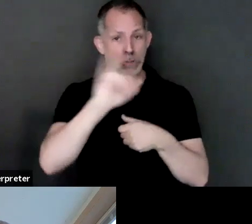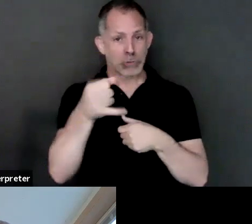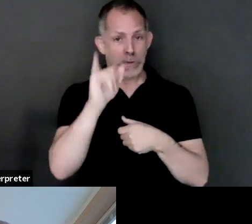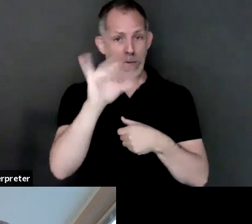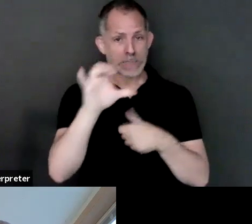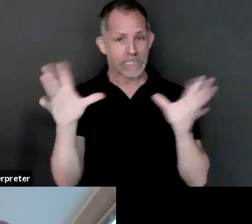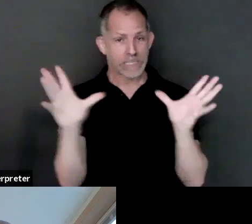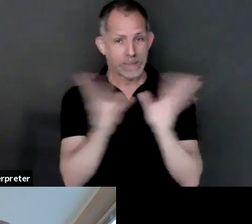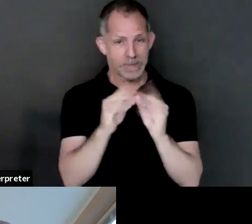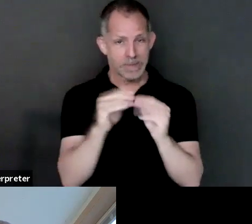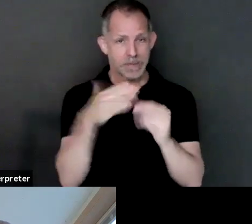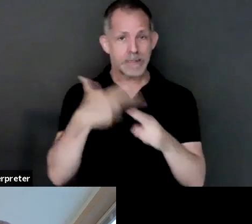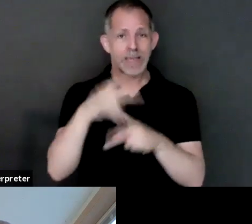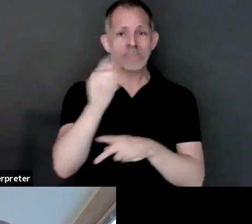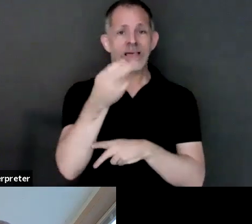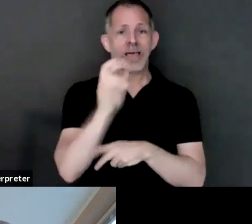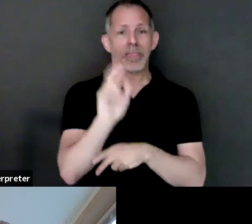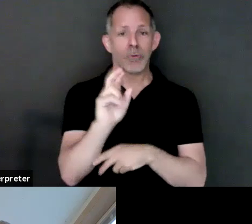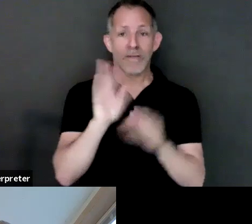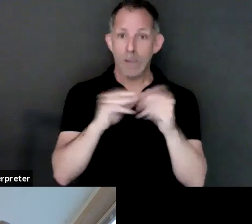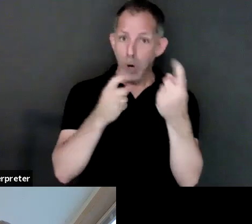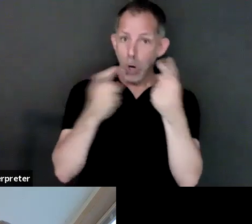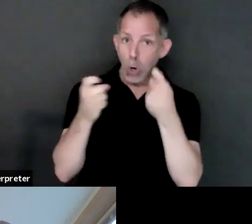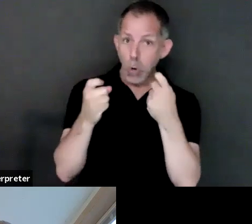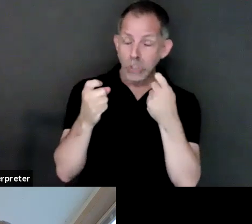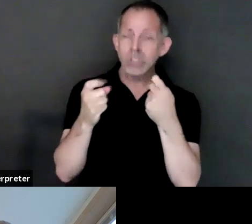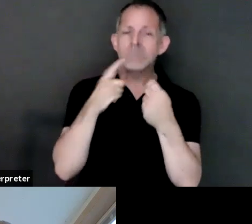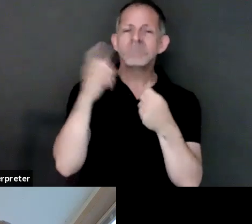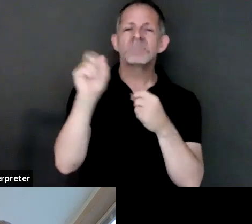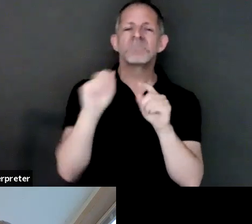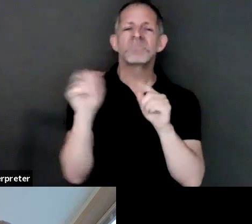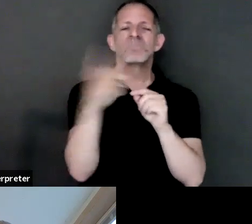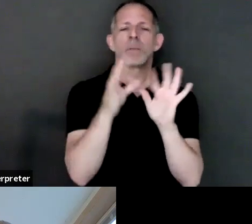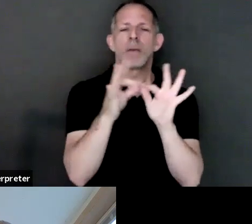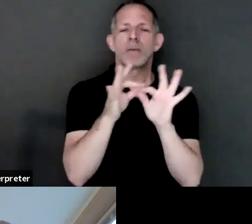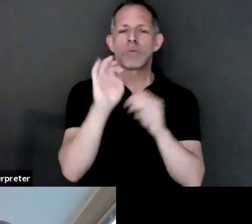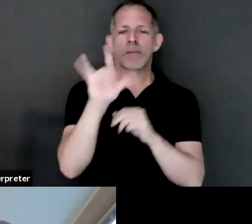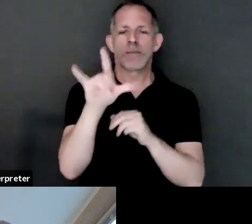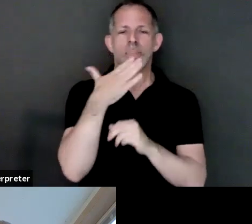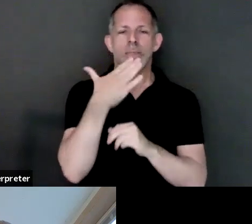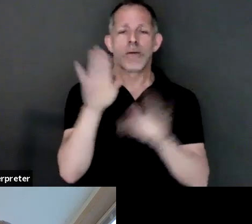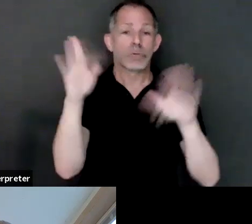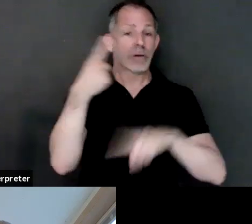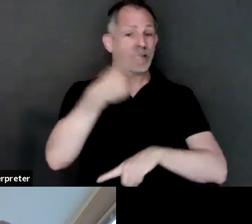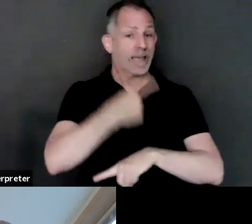out the recording later, and please stay tuned for future media availabilities. Thanks and have a great day.